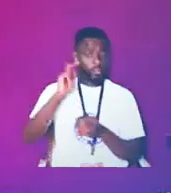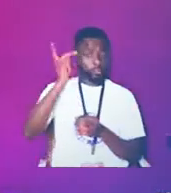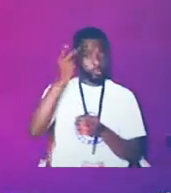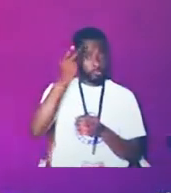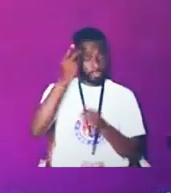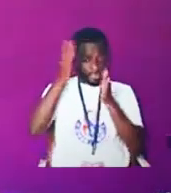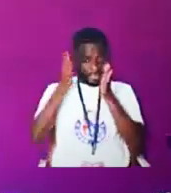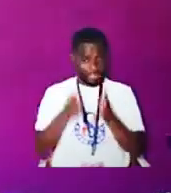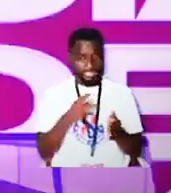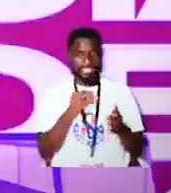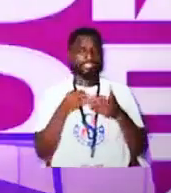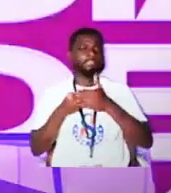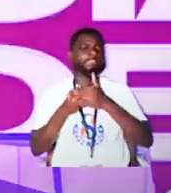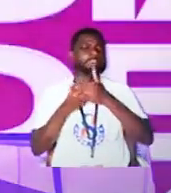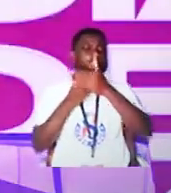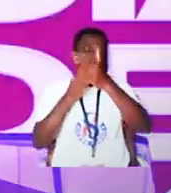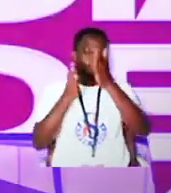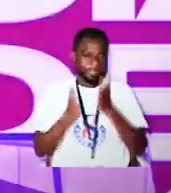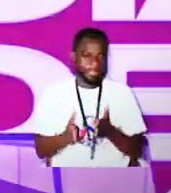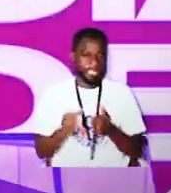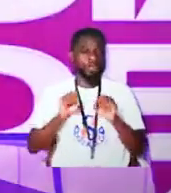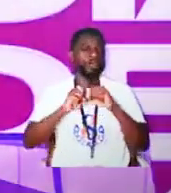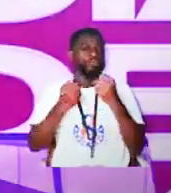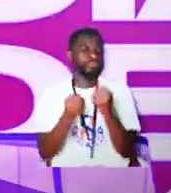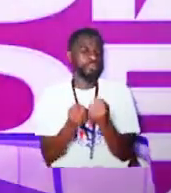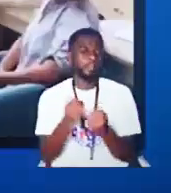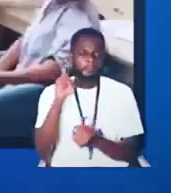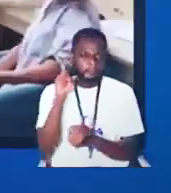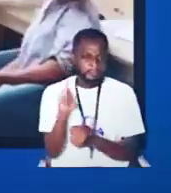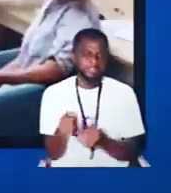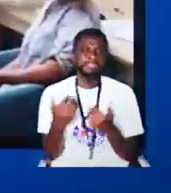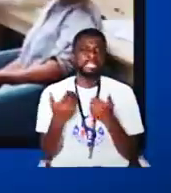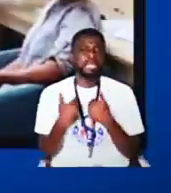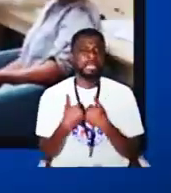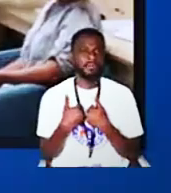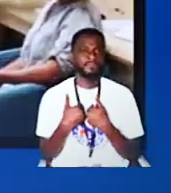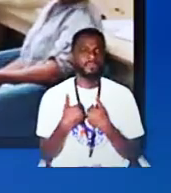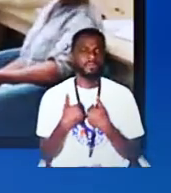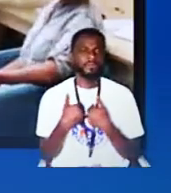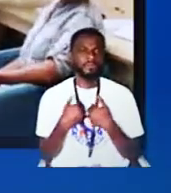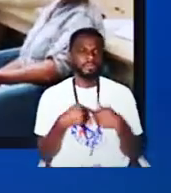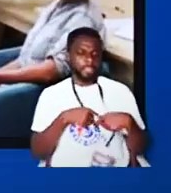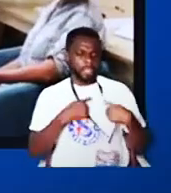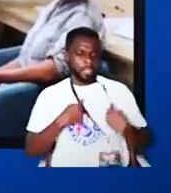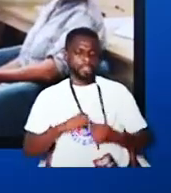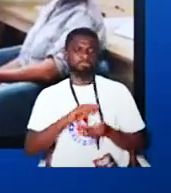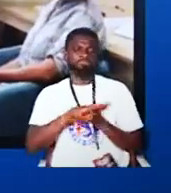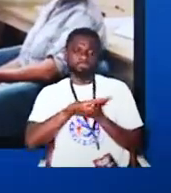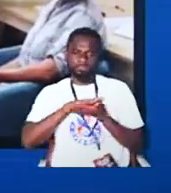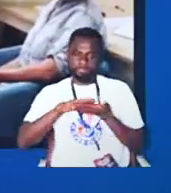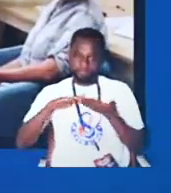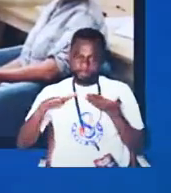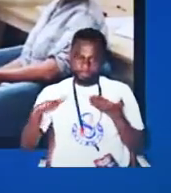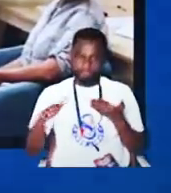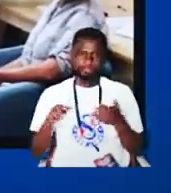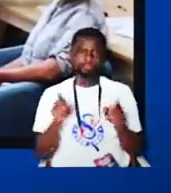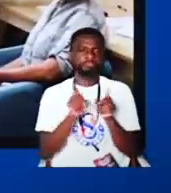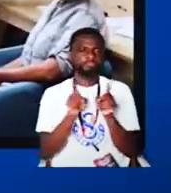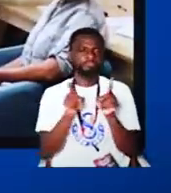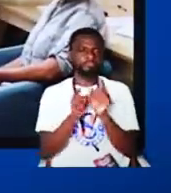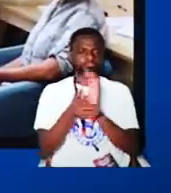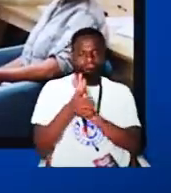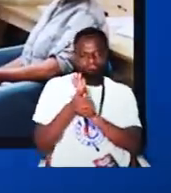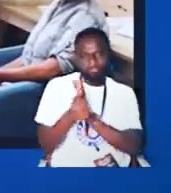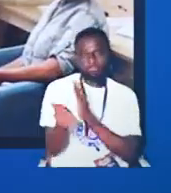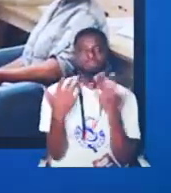of the society should therefore have integrity of heart and should have skillful hands to